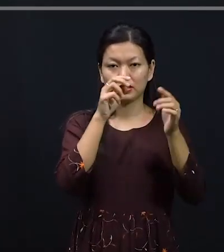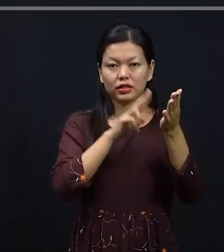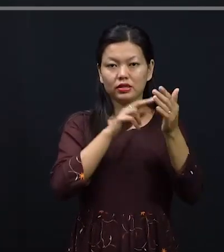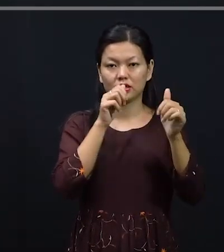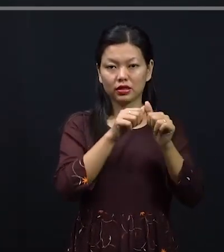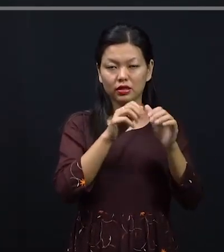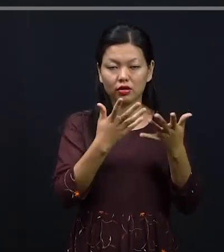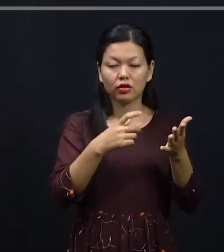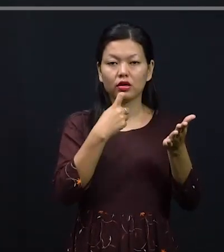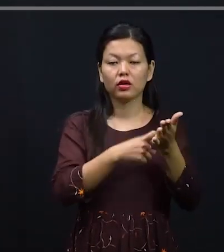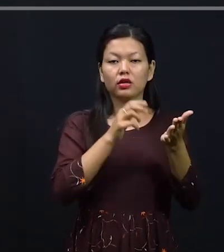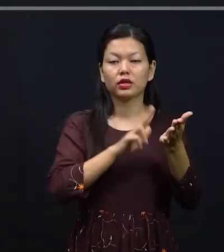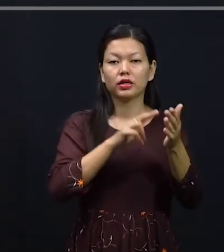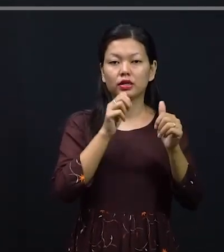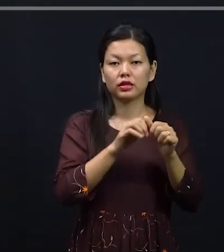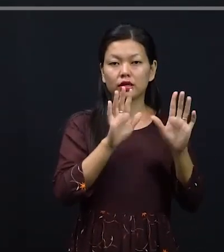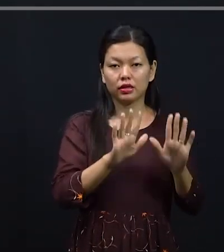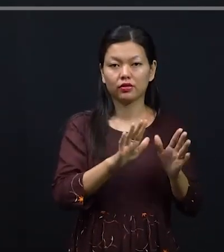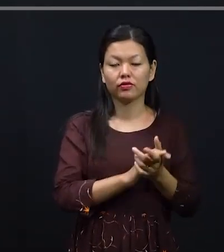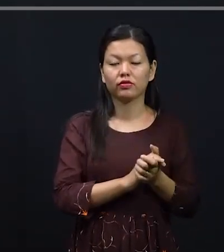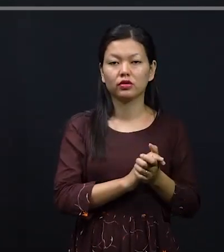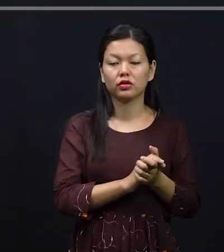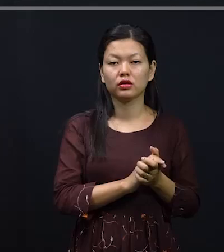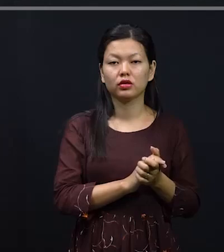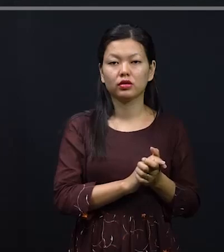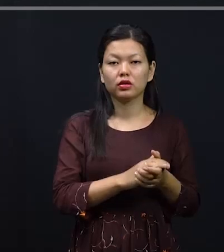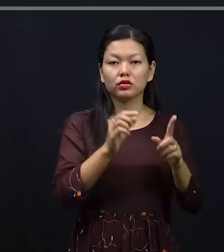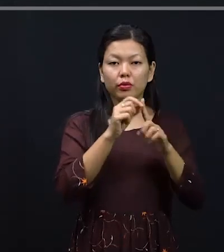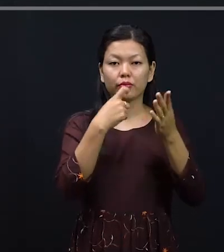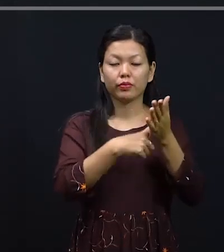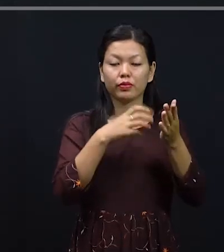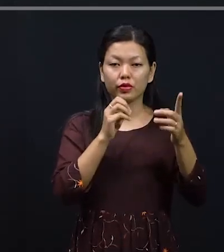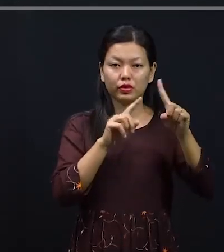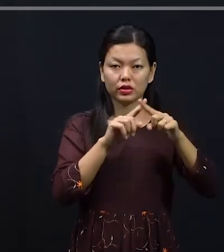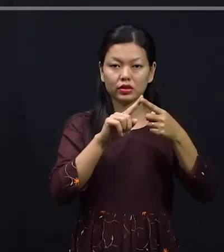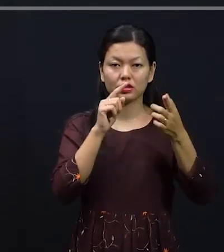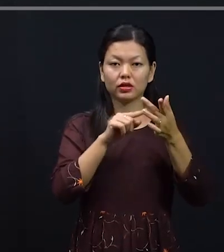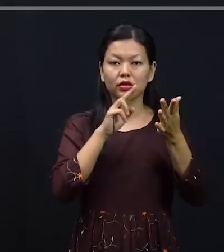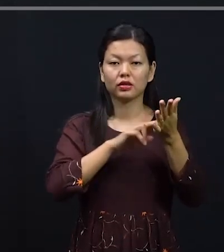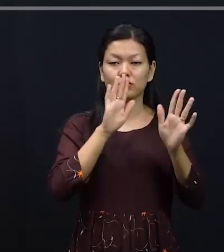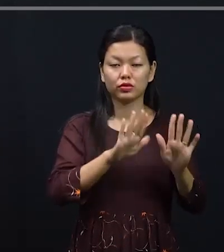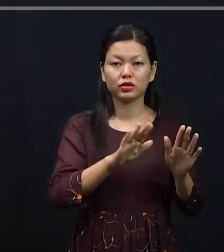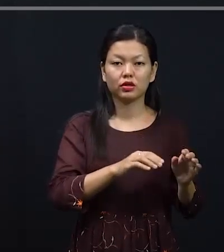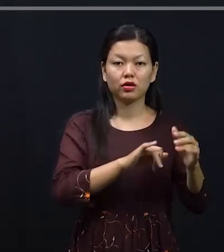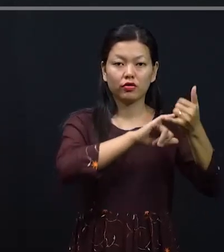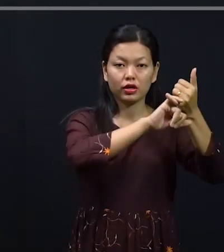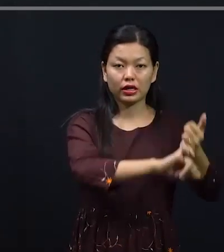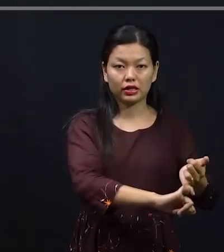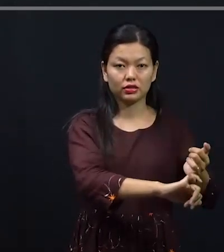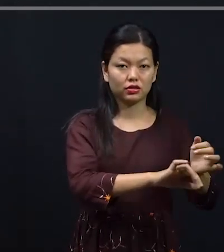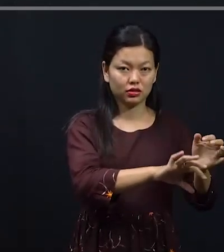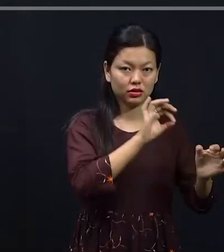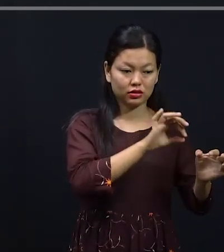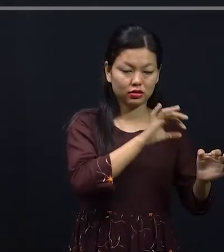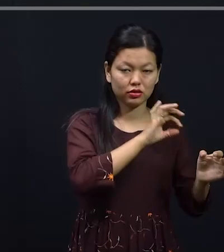consisting of RNA, and consisting of proteins. So when these fractions, when